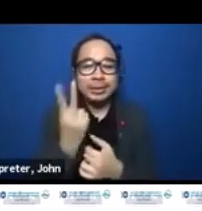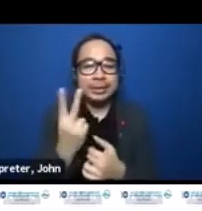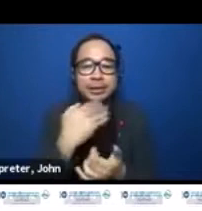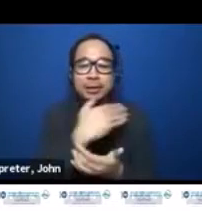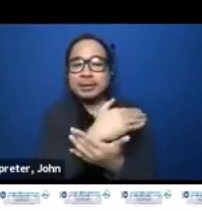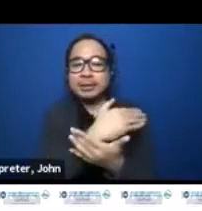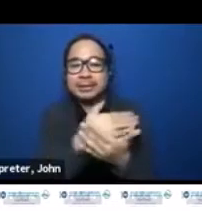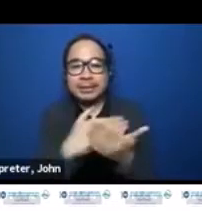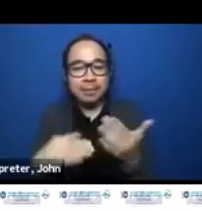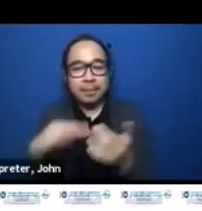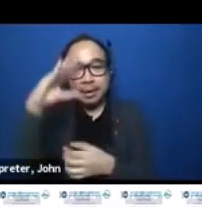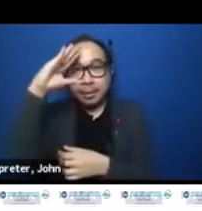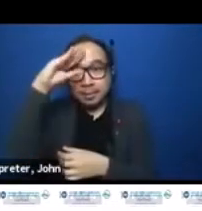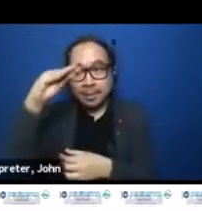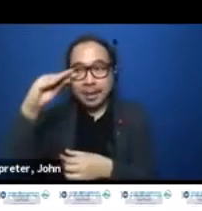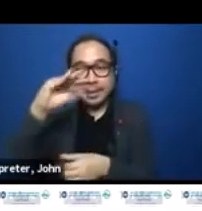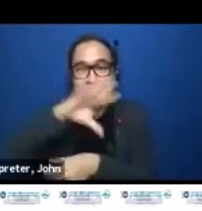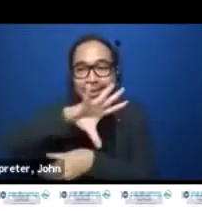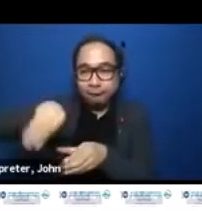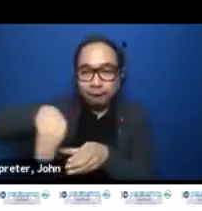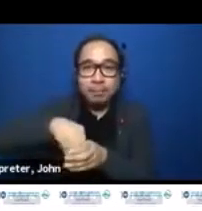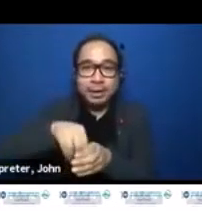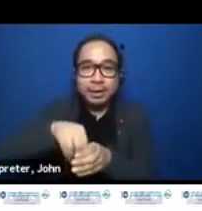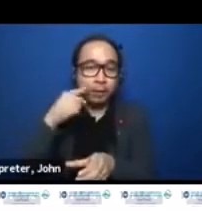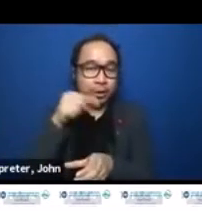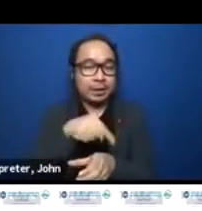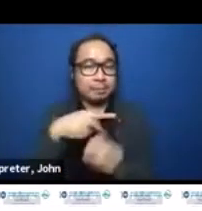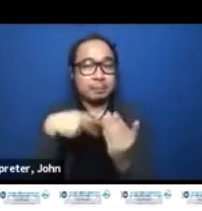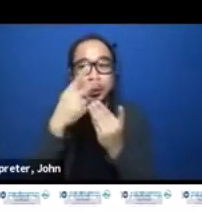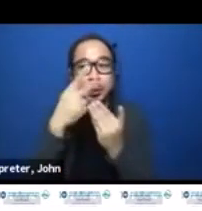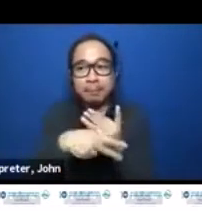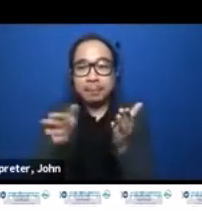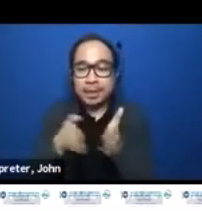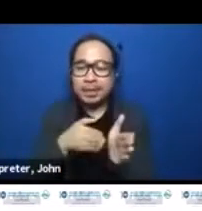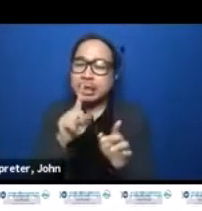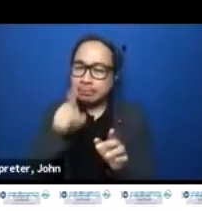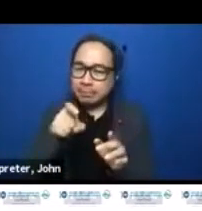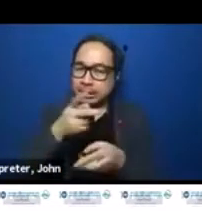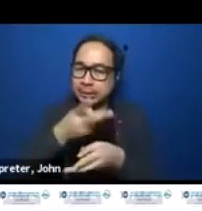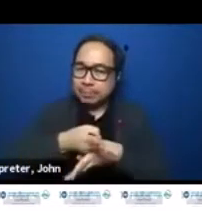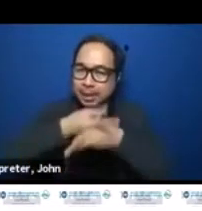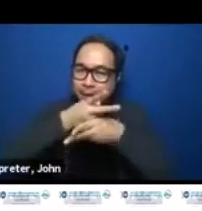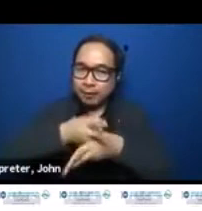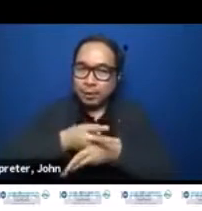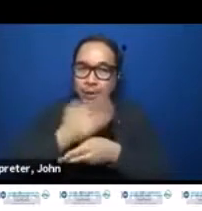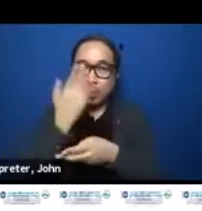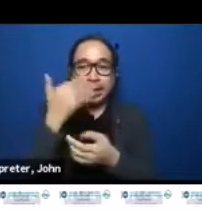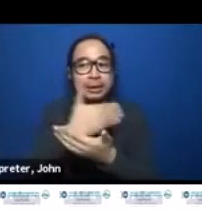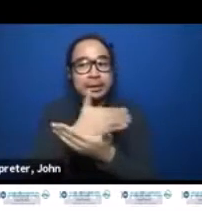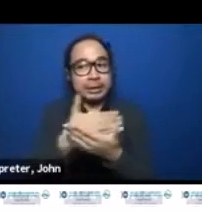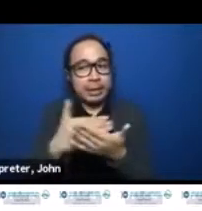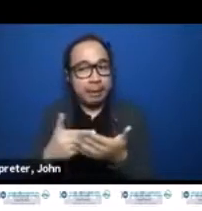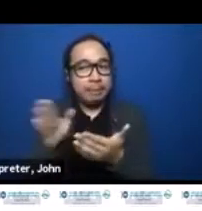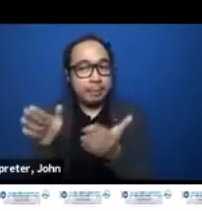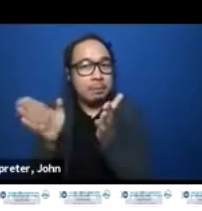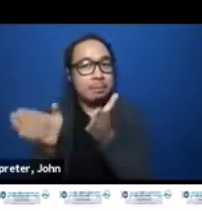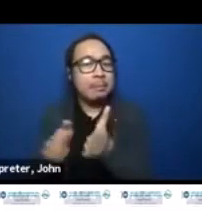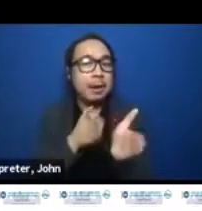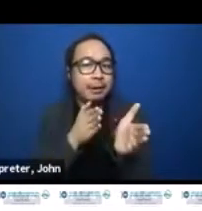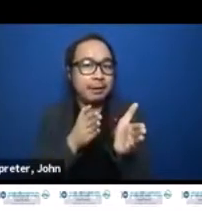male involvement initiative that also we have to also be careful, because some of the initiative will